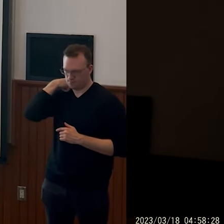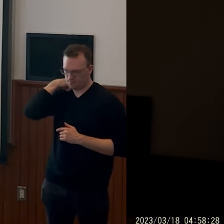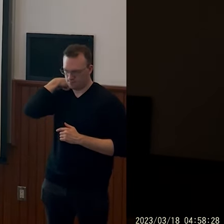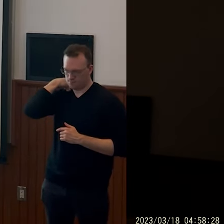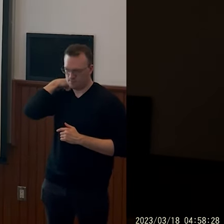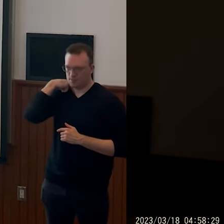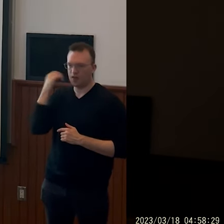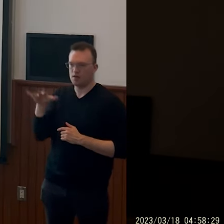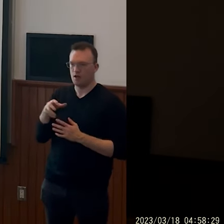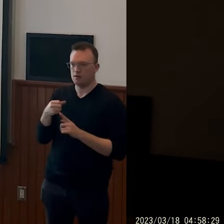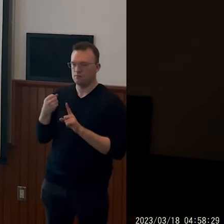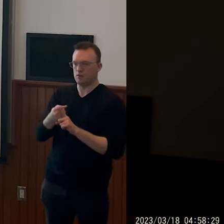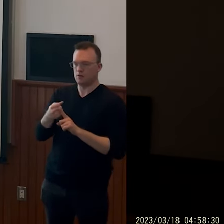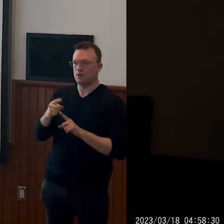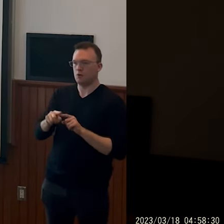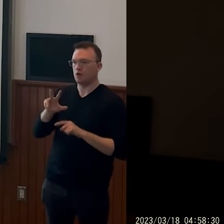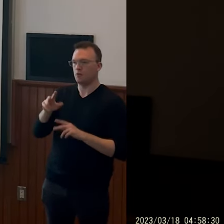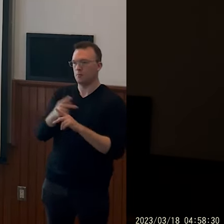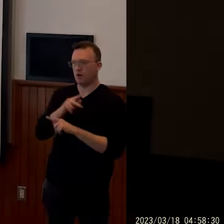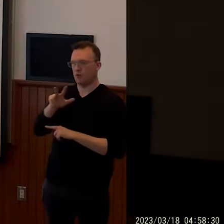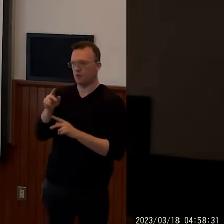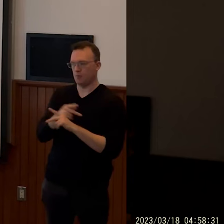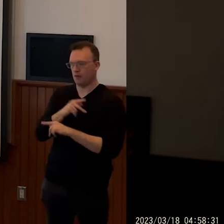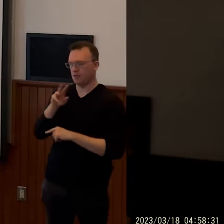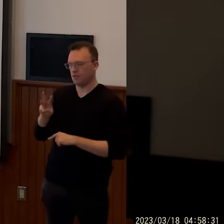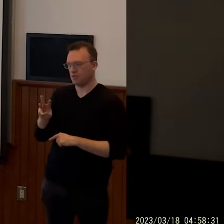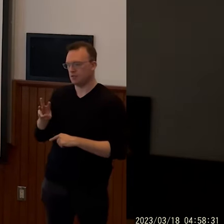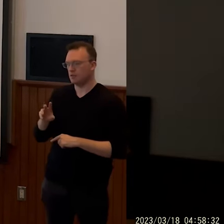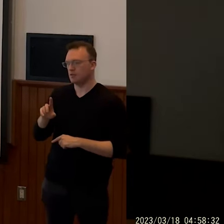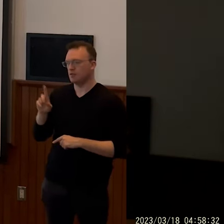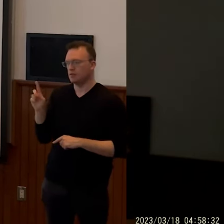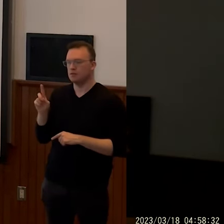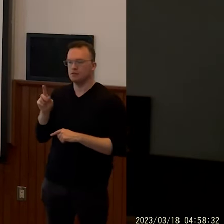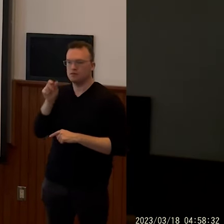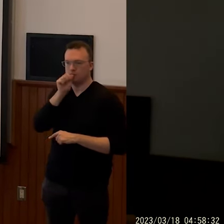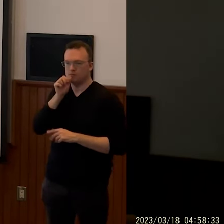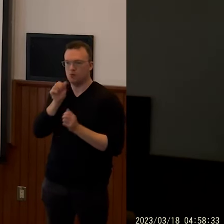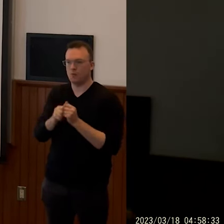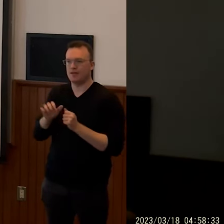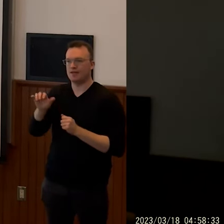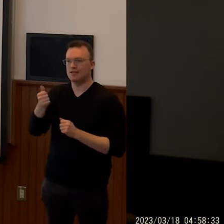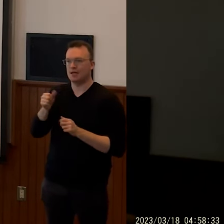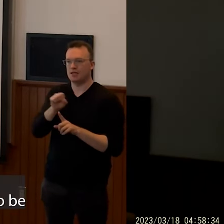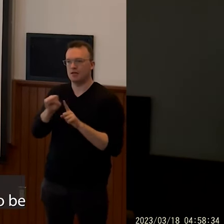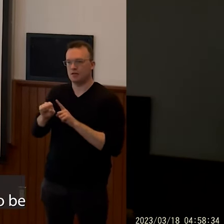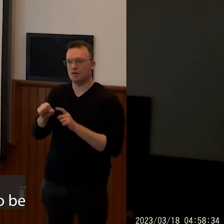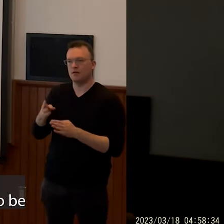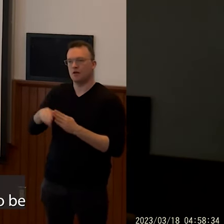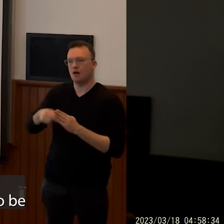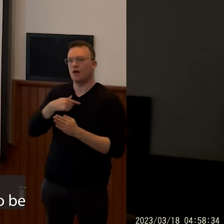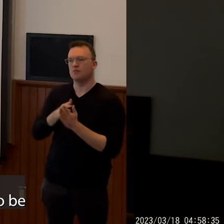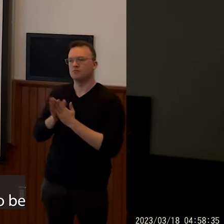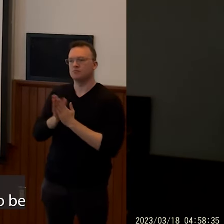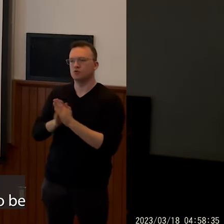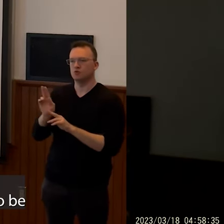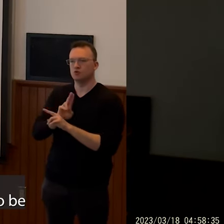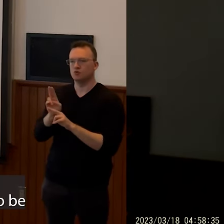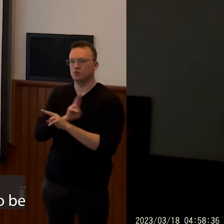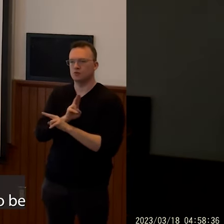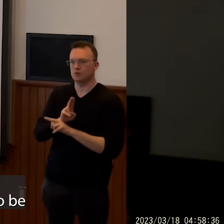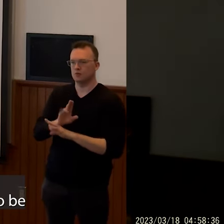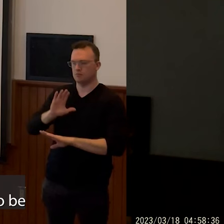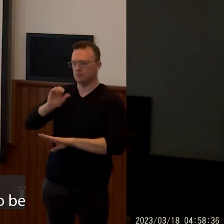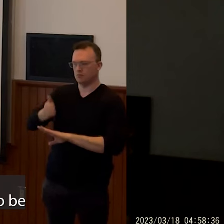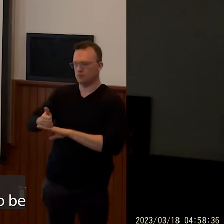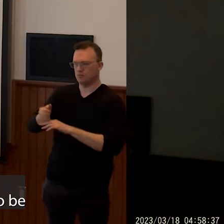it was striking. But anyway, 3x3x6 actually deal with 10 cases. At the end, I want to use the site